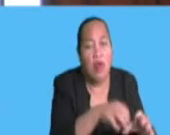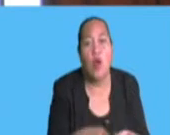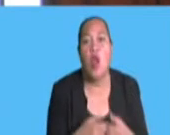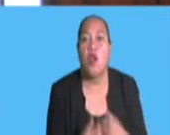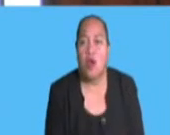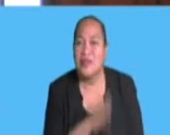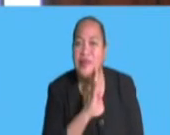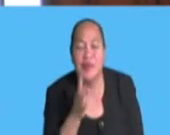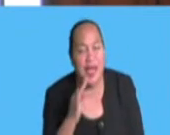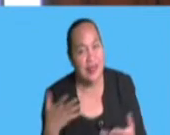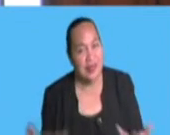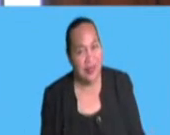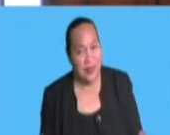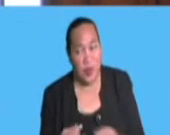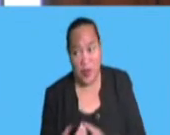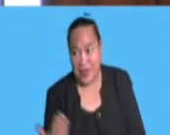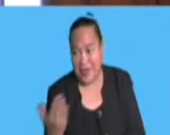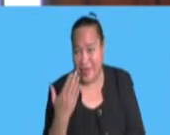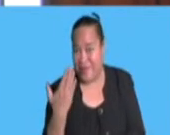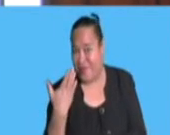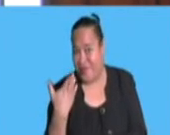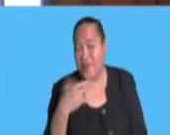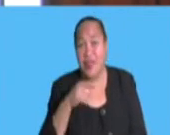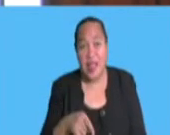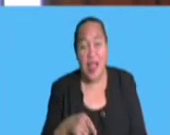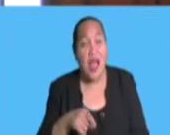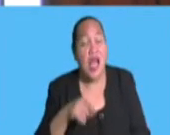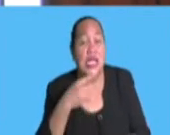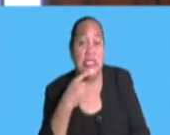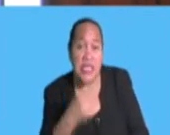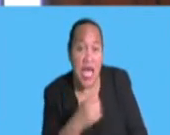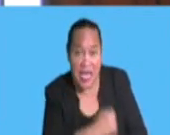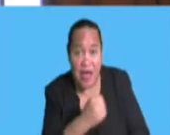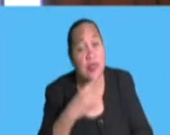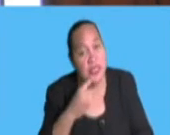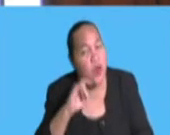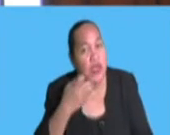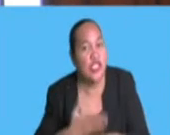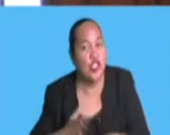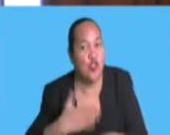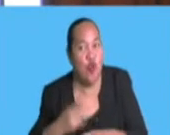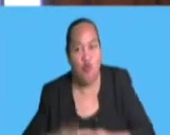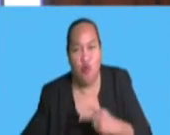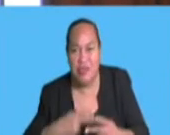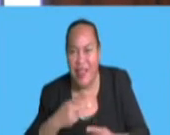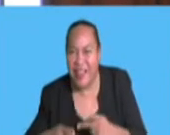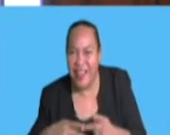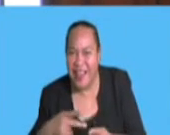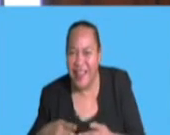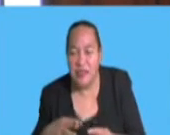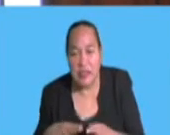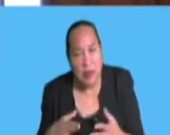recognize the government's recently announced new initiative to streamline the building permit, but this process just isn't enough. Part